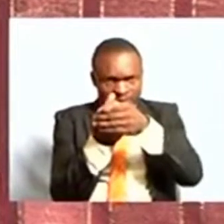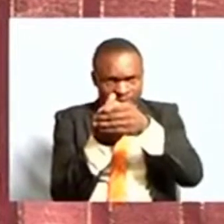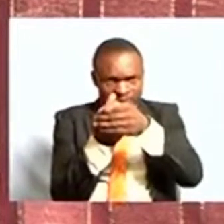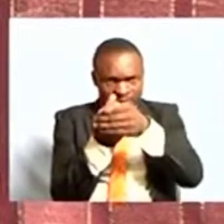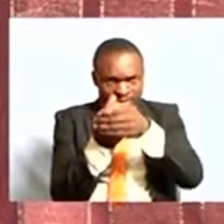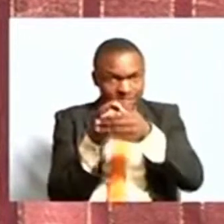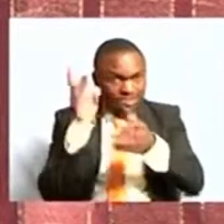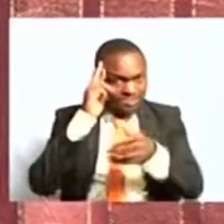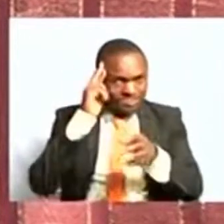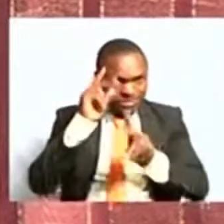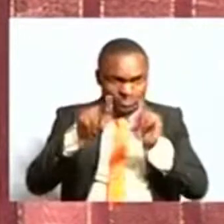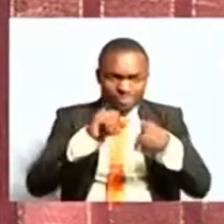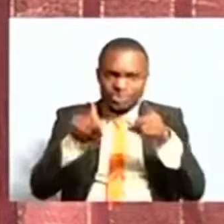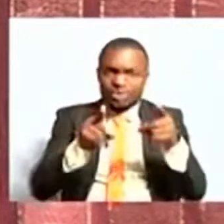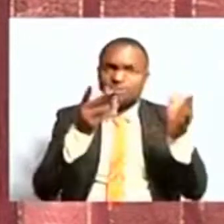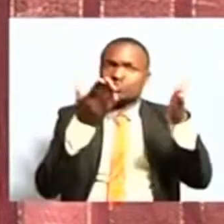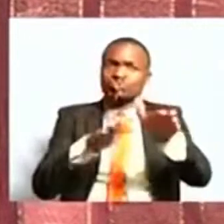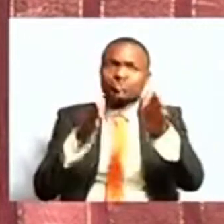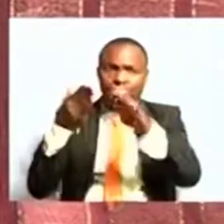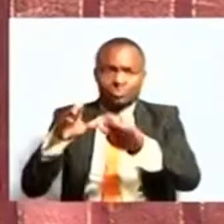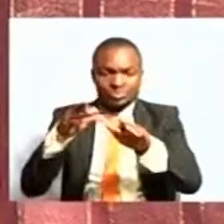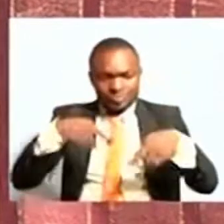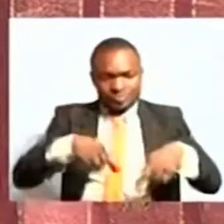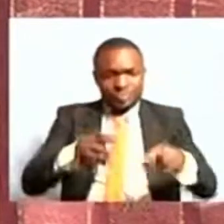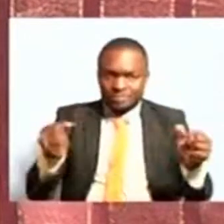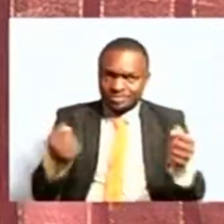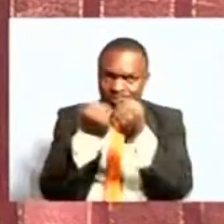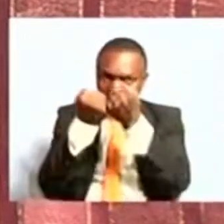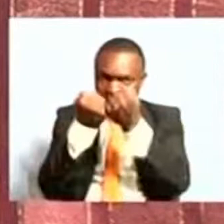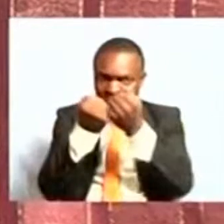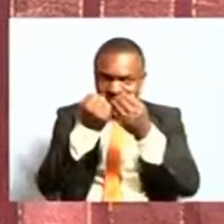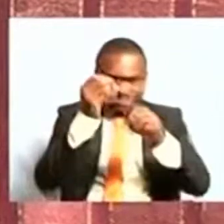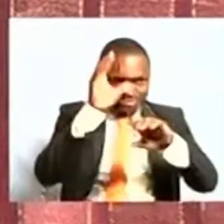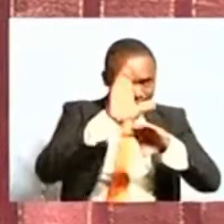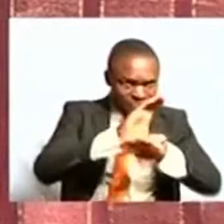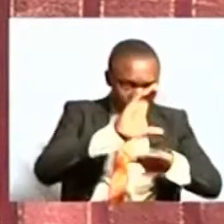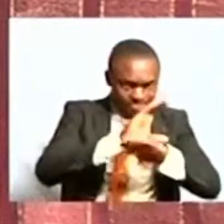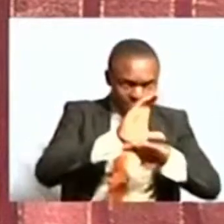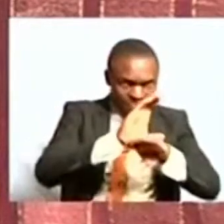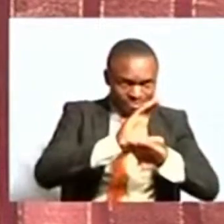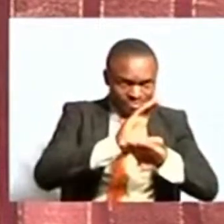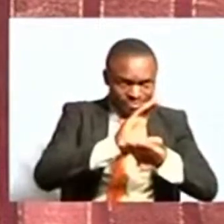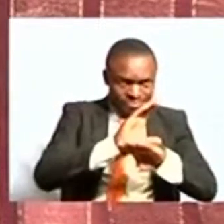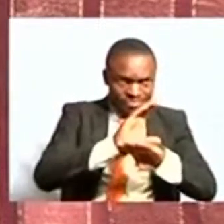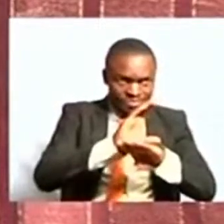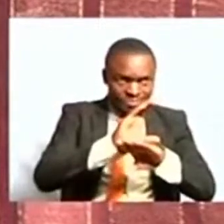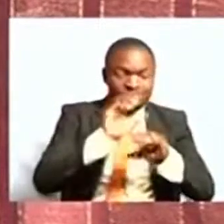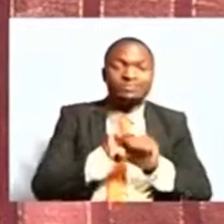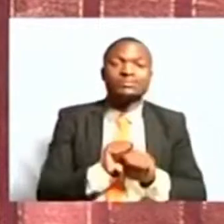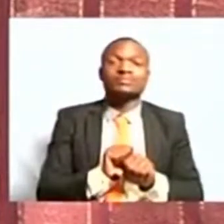that have been lost in road traffic crashes. So the churches are our major